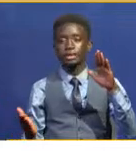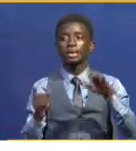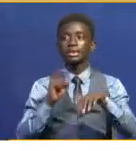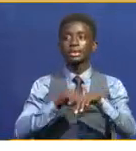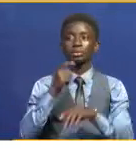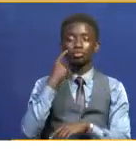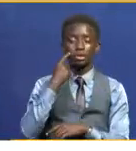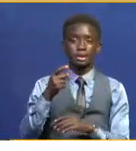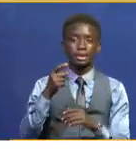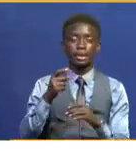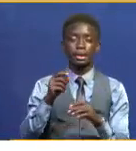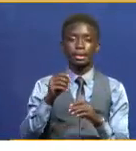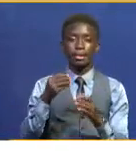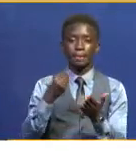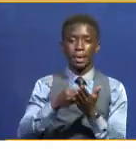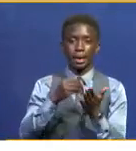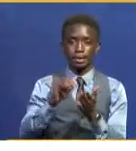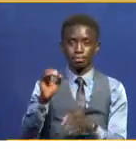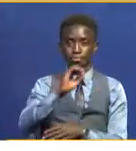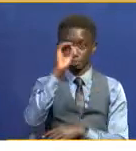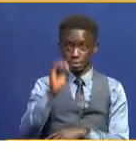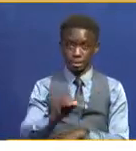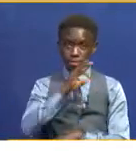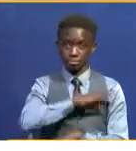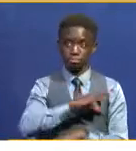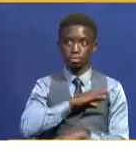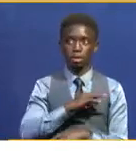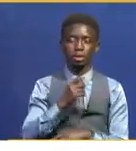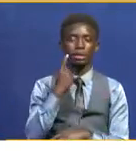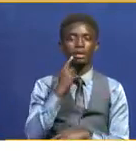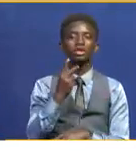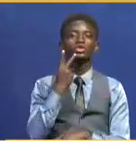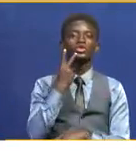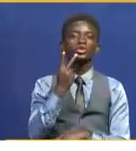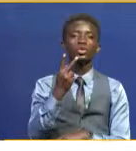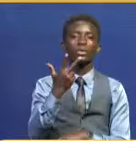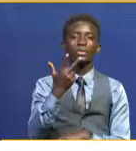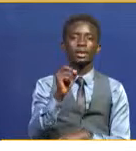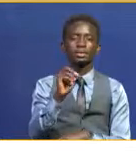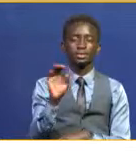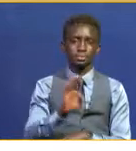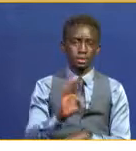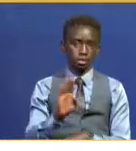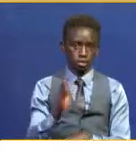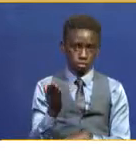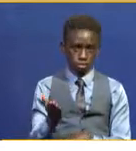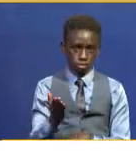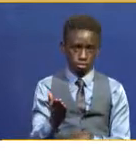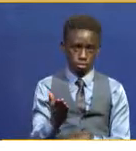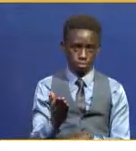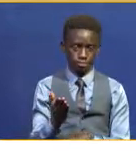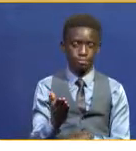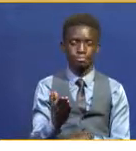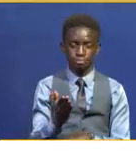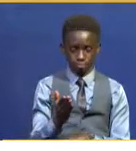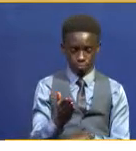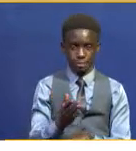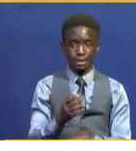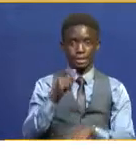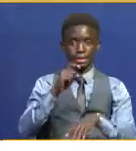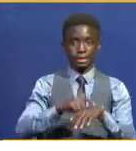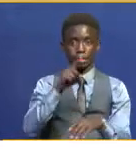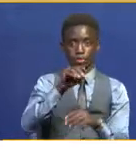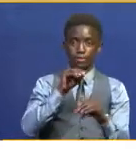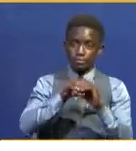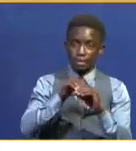money in money market funds, it's around 230 billion Kenya shillings. Whilst when you invest